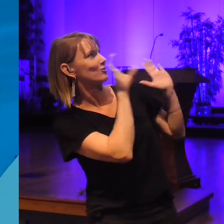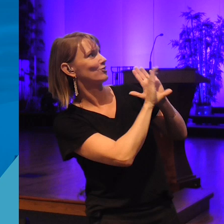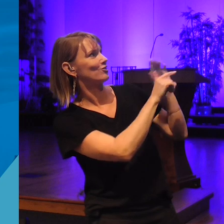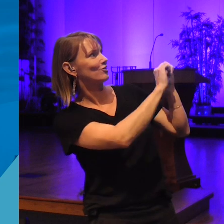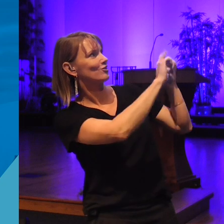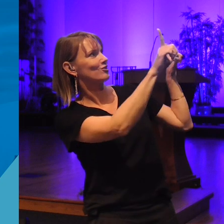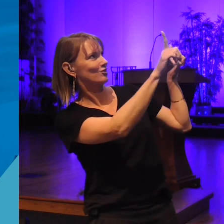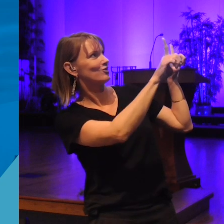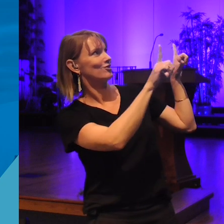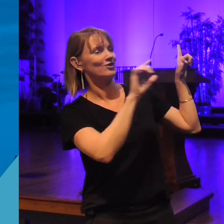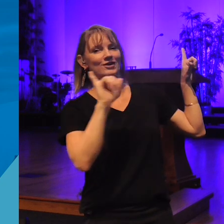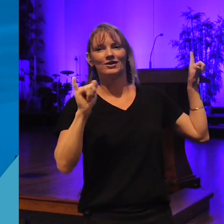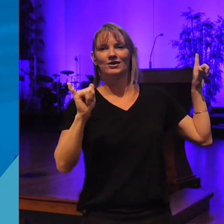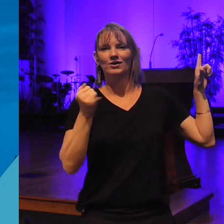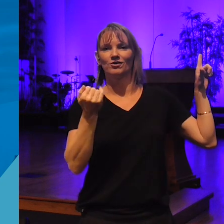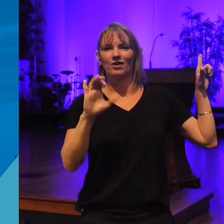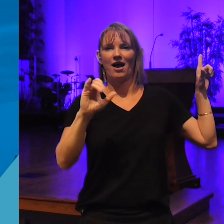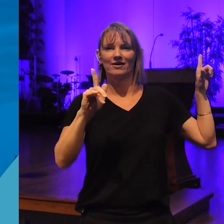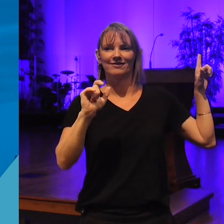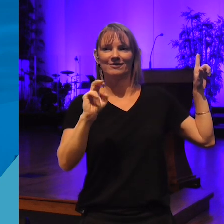Jackson.